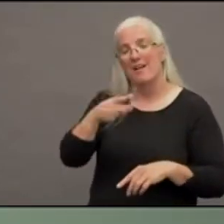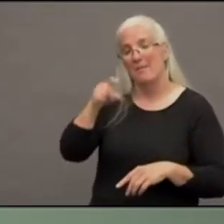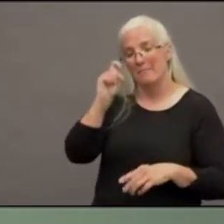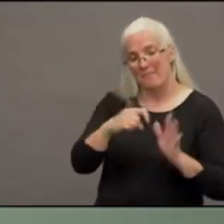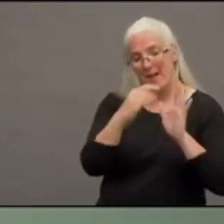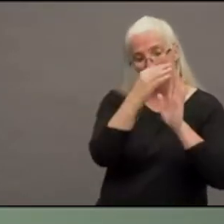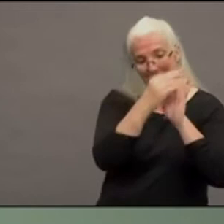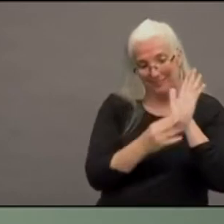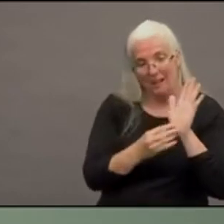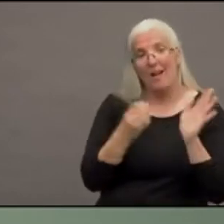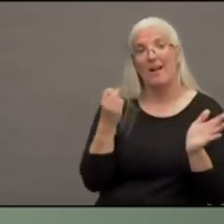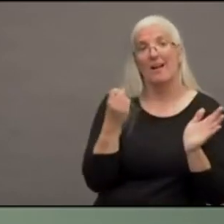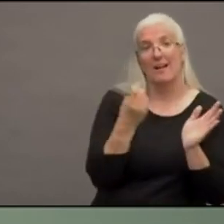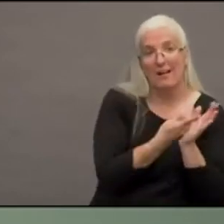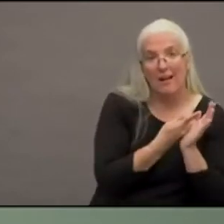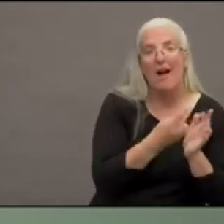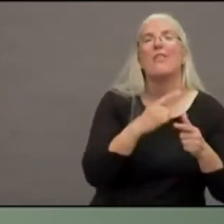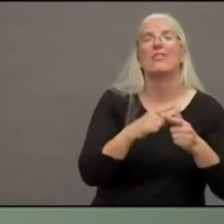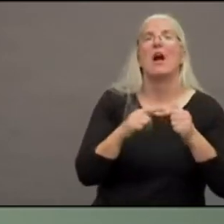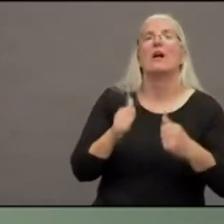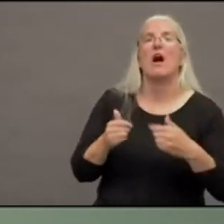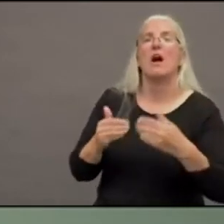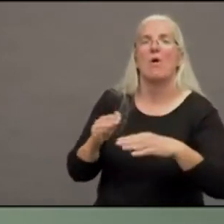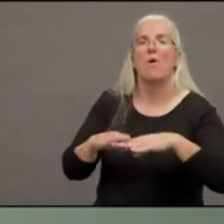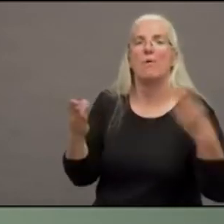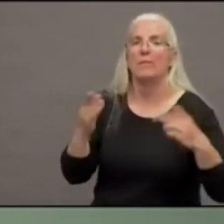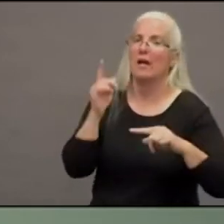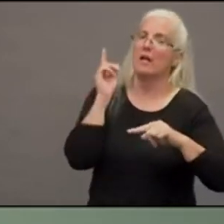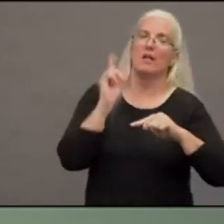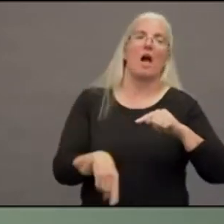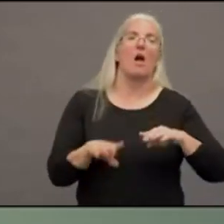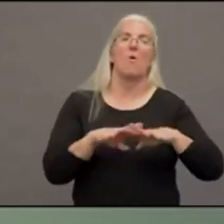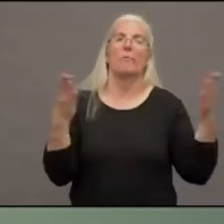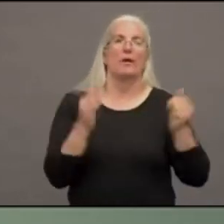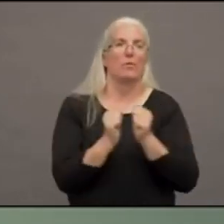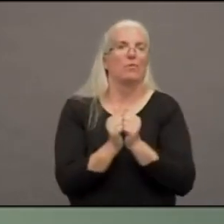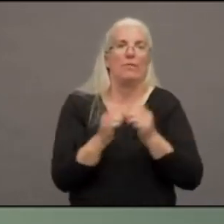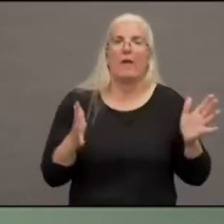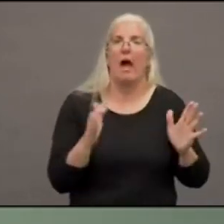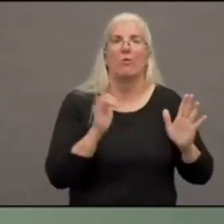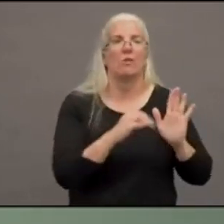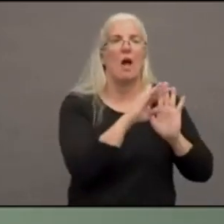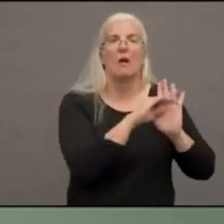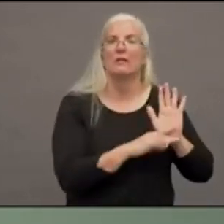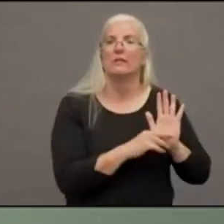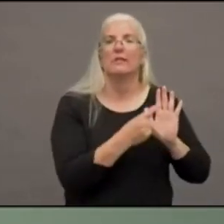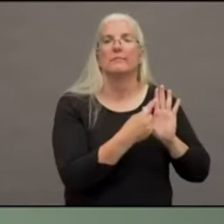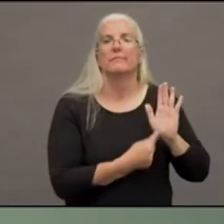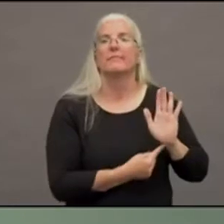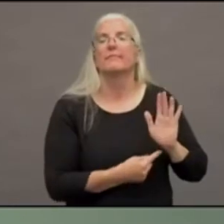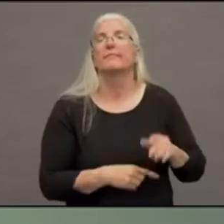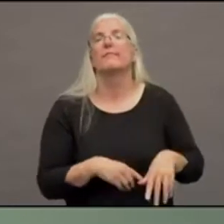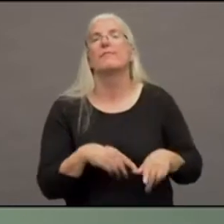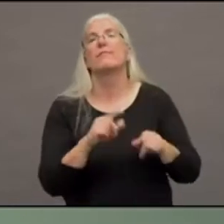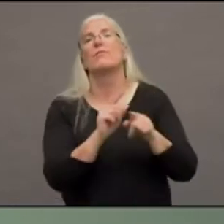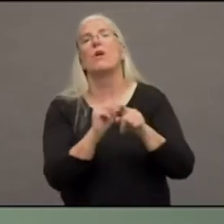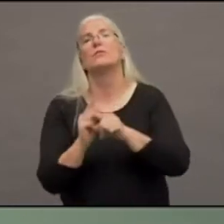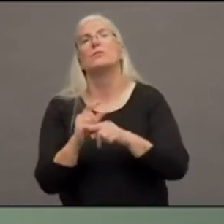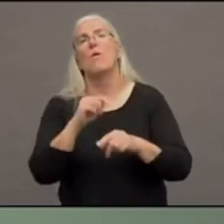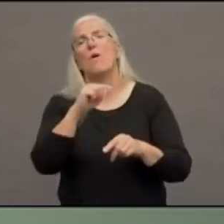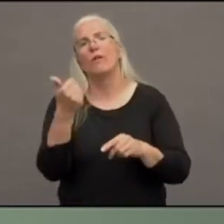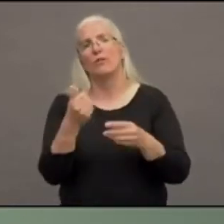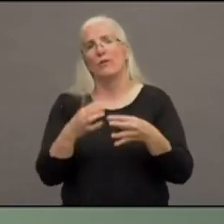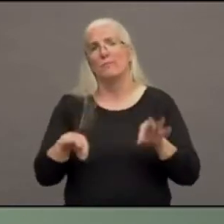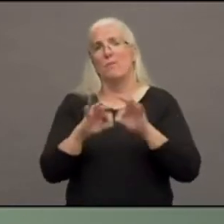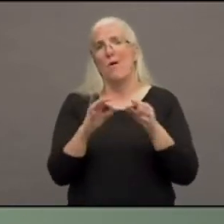tool. A couple other things that I wanted to note that are also across the board. An important one is a reporting requirement to the Public Health Department